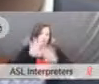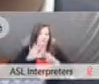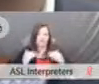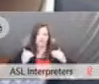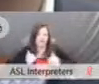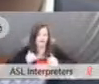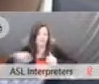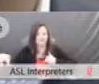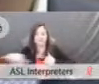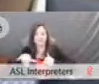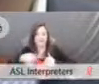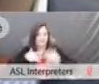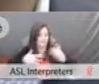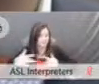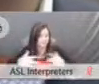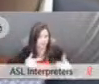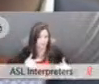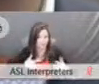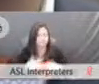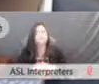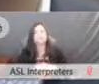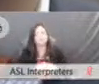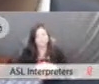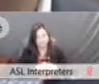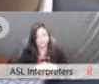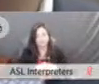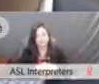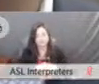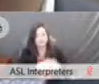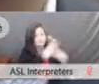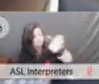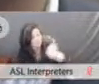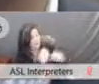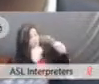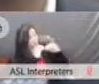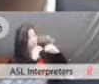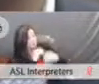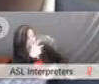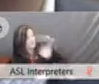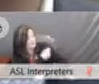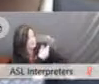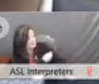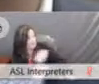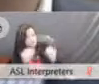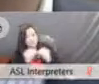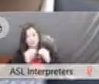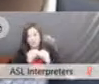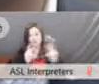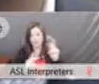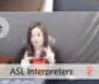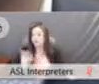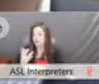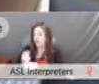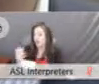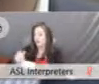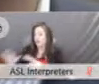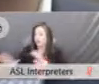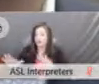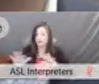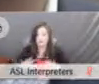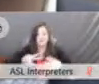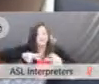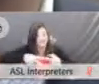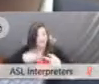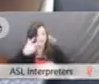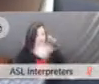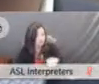same concern. But as we get more vaccine and get more people immunized and then get the second shot, and then we have